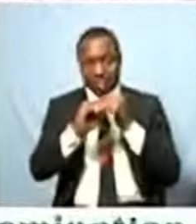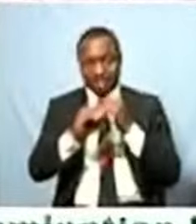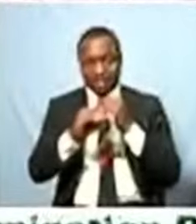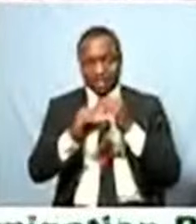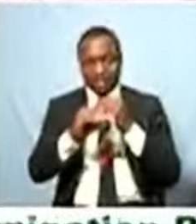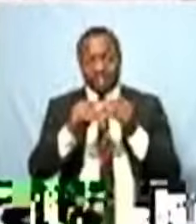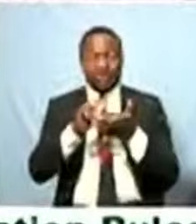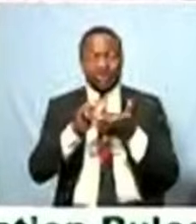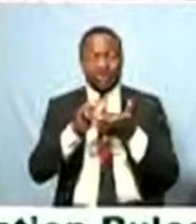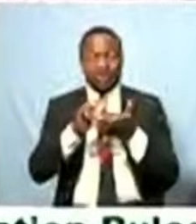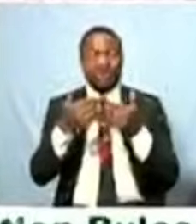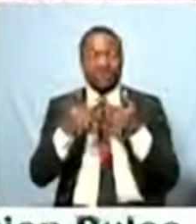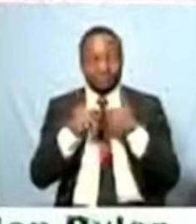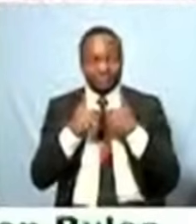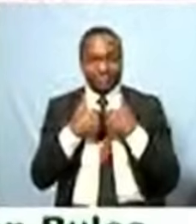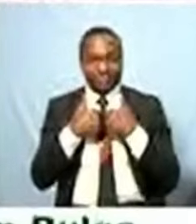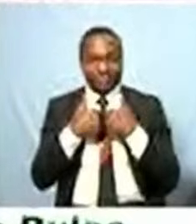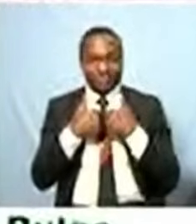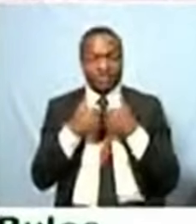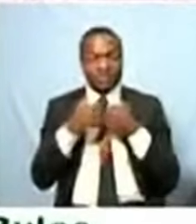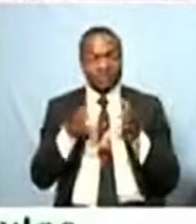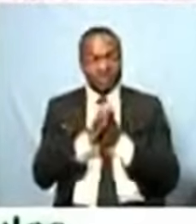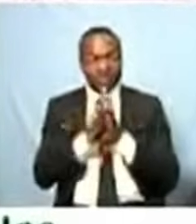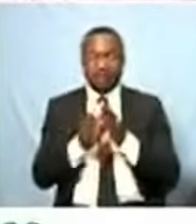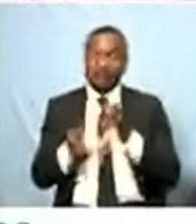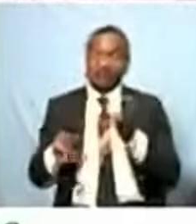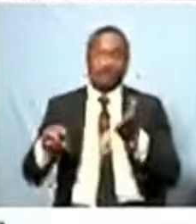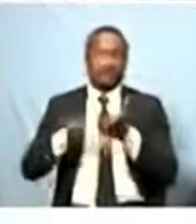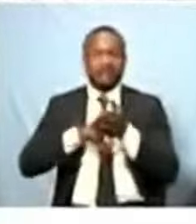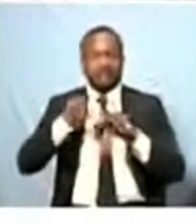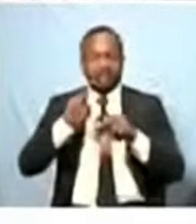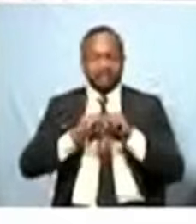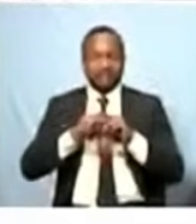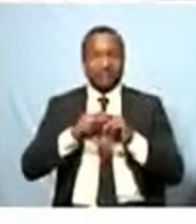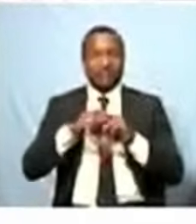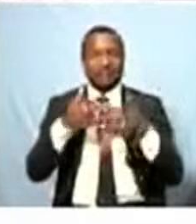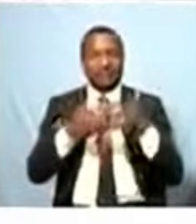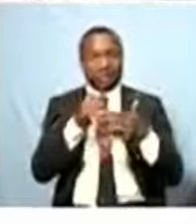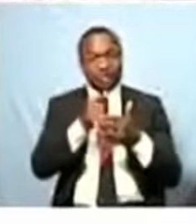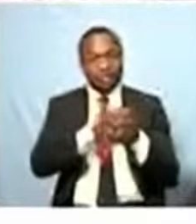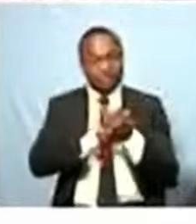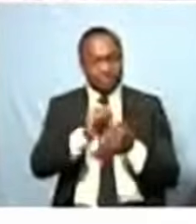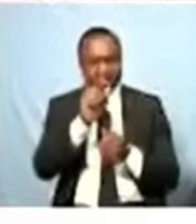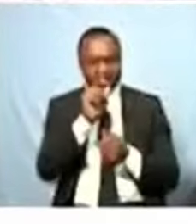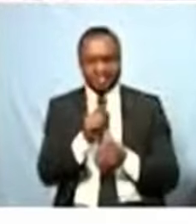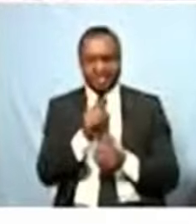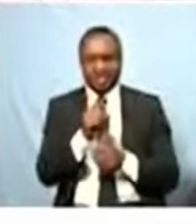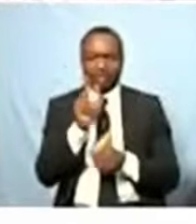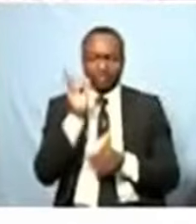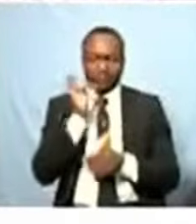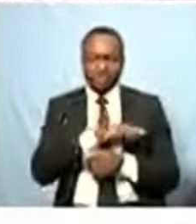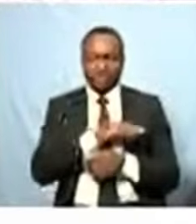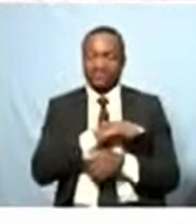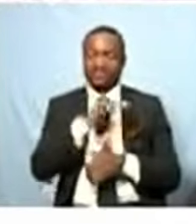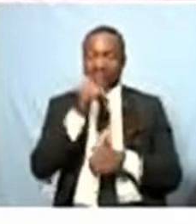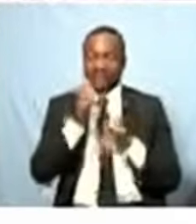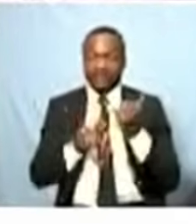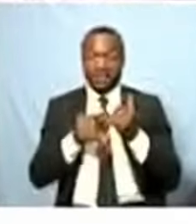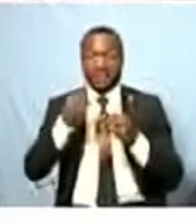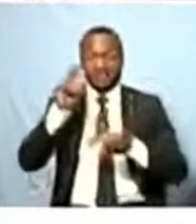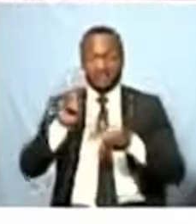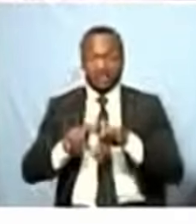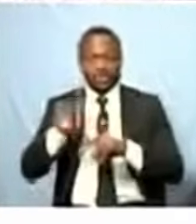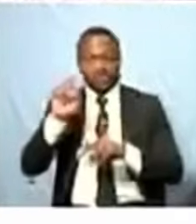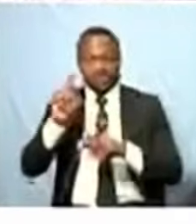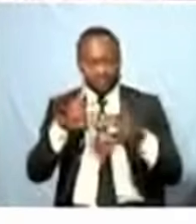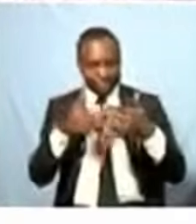that you have grabbed from you, and you are asked to receipt even the papers that you passed. But that has since long gone. Even if you sit for one